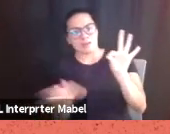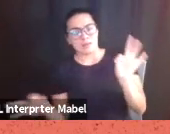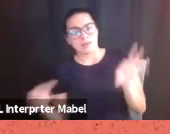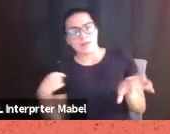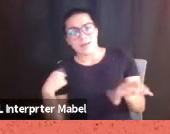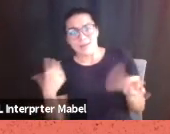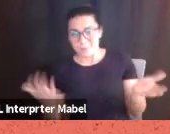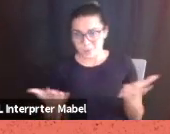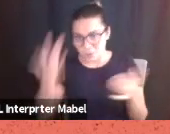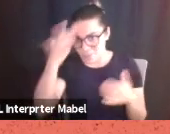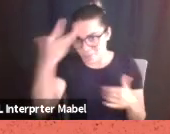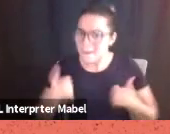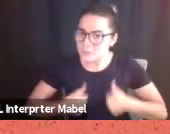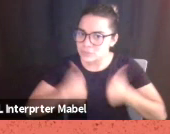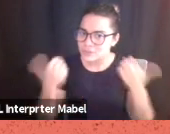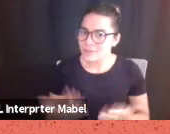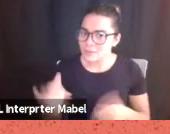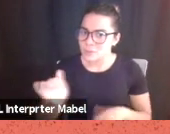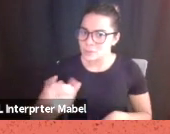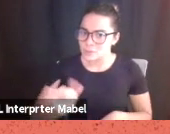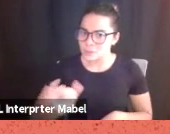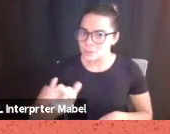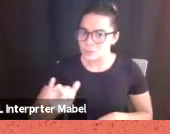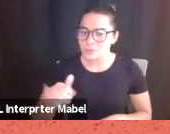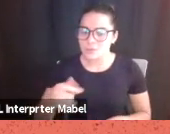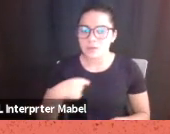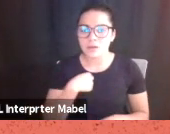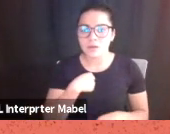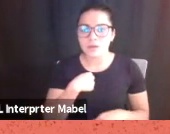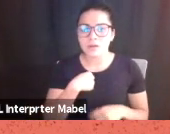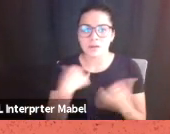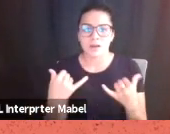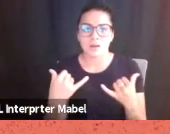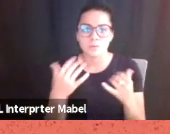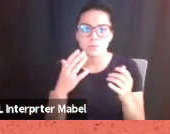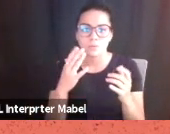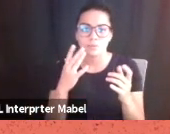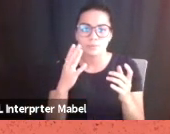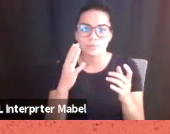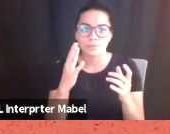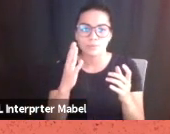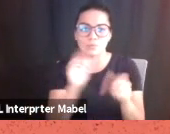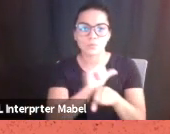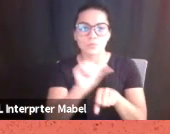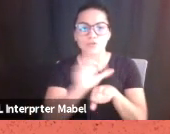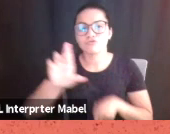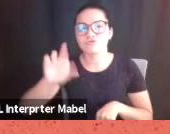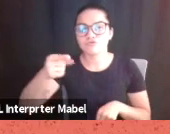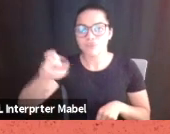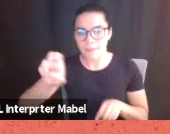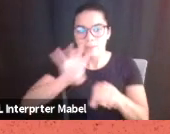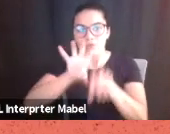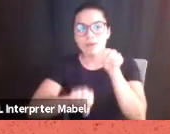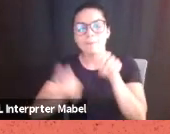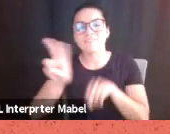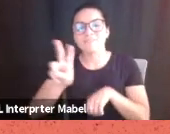survivor, as well as I had been for a couple of years a rape victim advocate in Chicago.